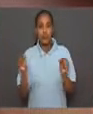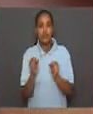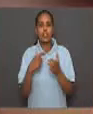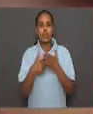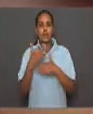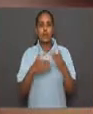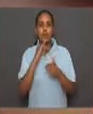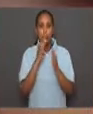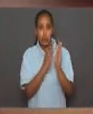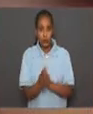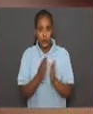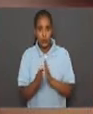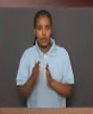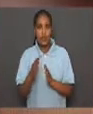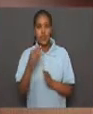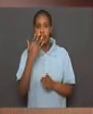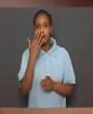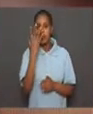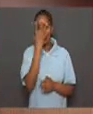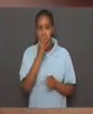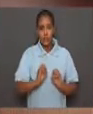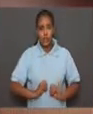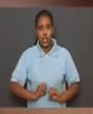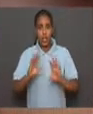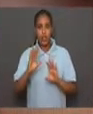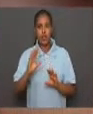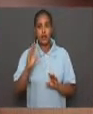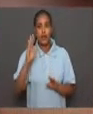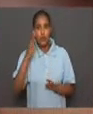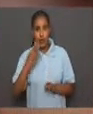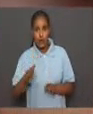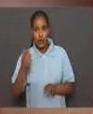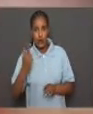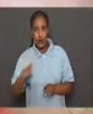process produces a shiny blue-gray solid.